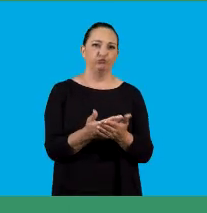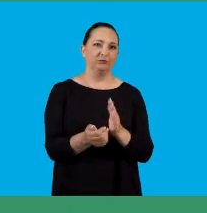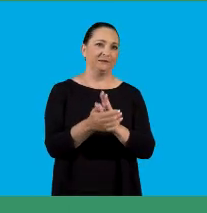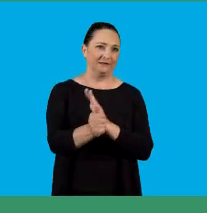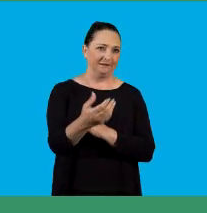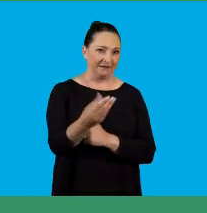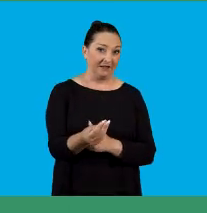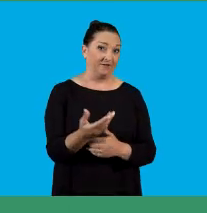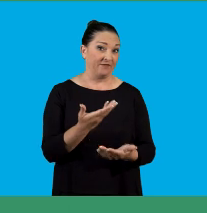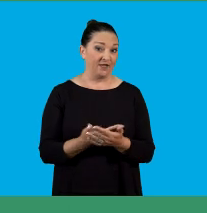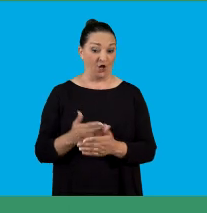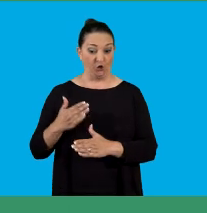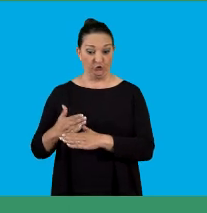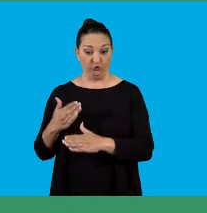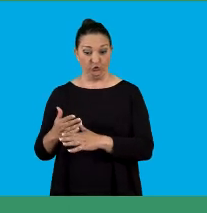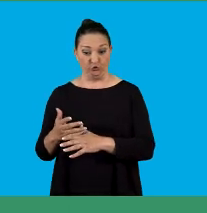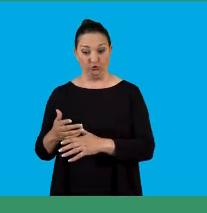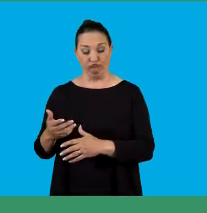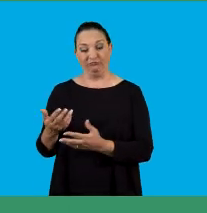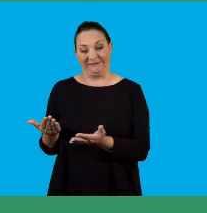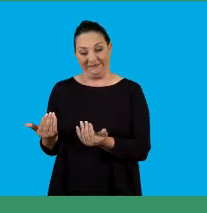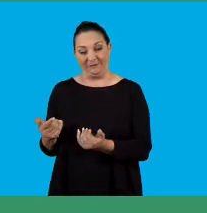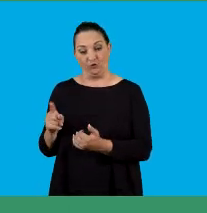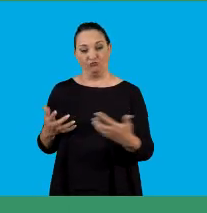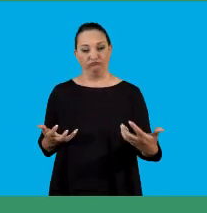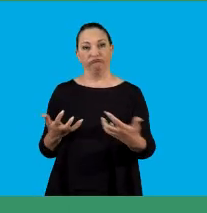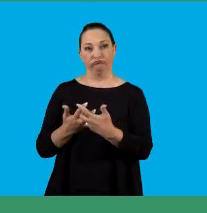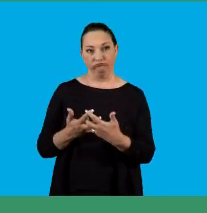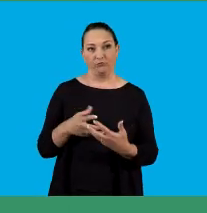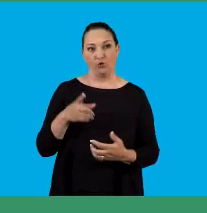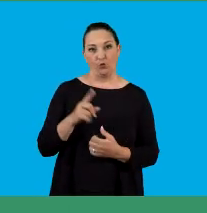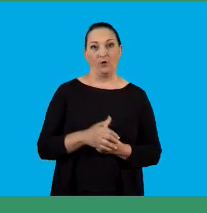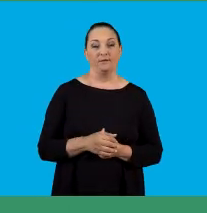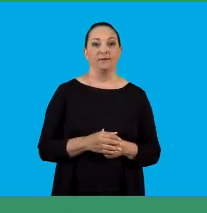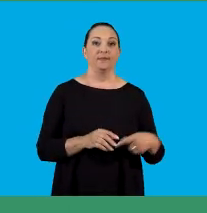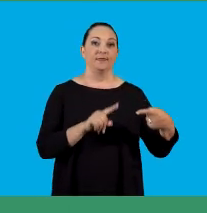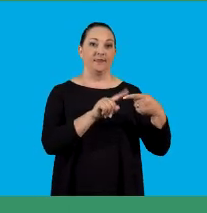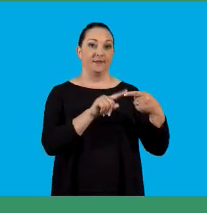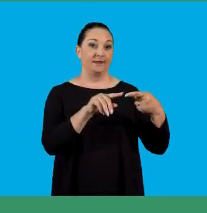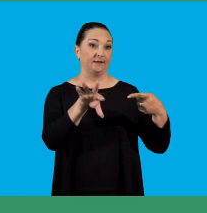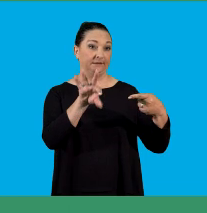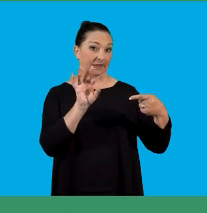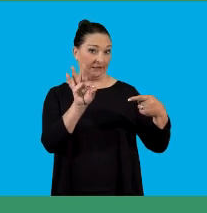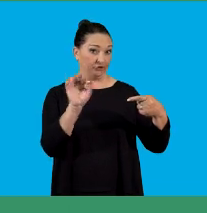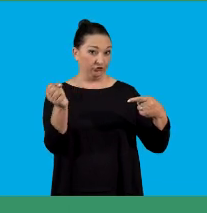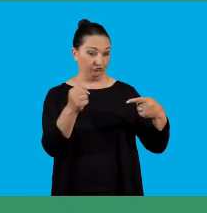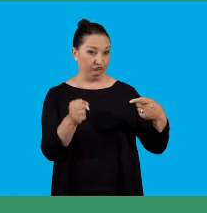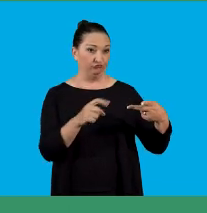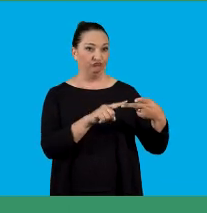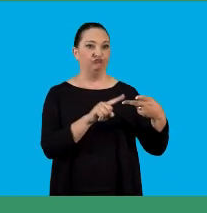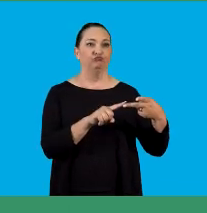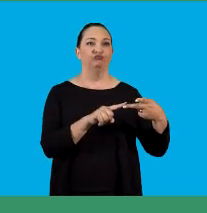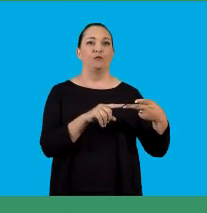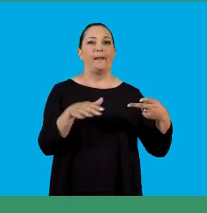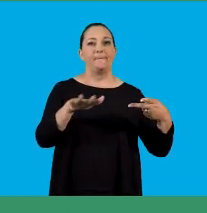match the requirements of the job. So you have to choose the correct answer from A, is it selection? B,